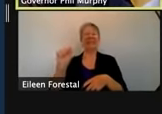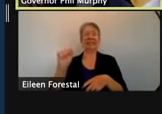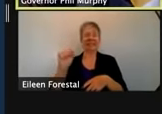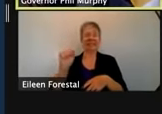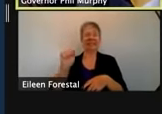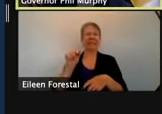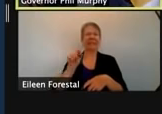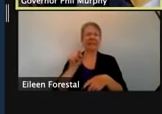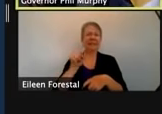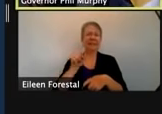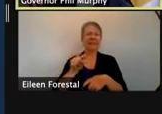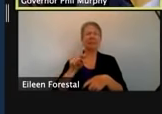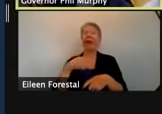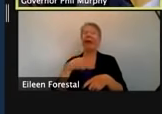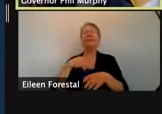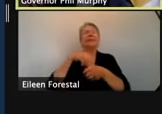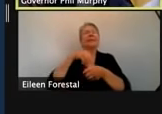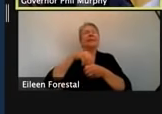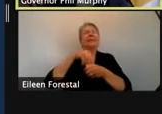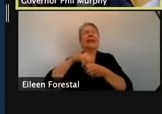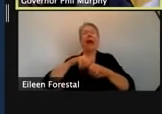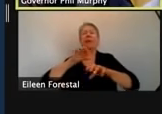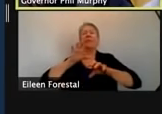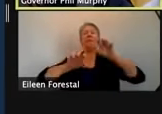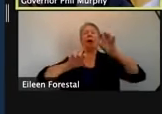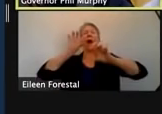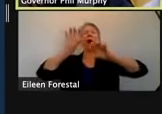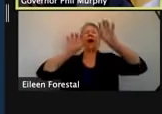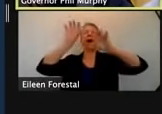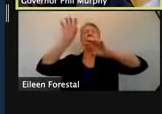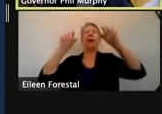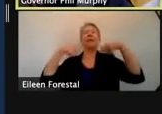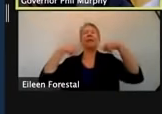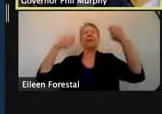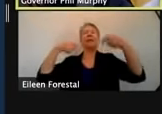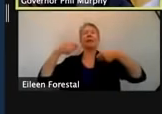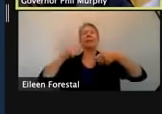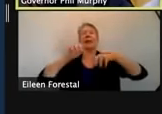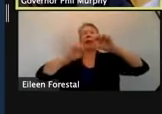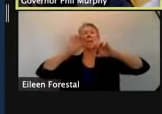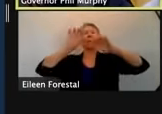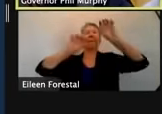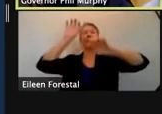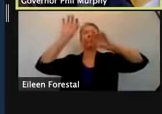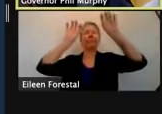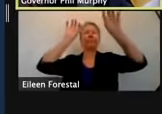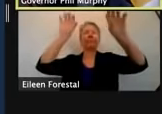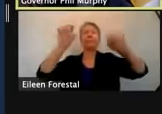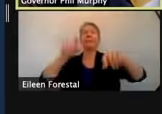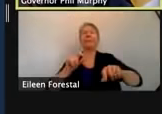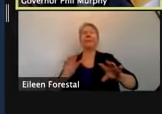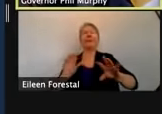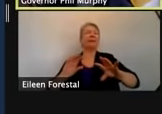facilities throughout New Jersey, New York, and Pennsylvania, offering a place where both beginner and experienced climbers can learn,